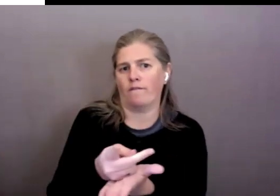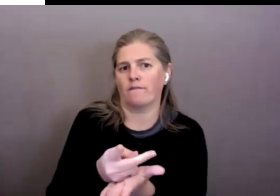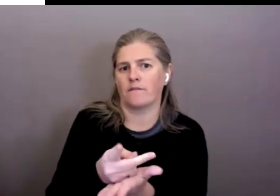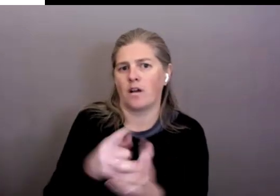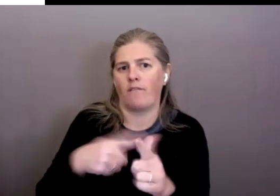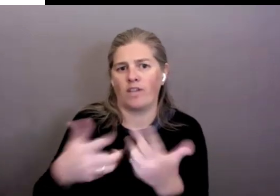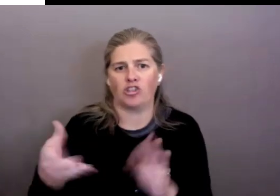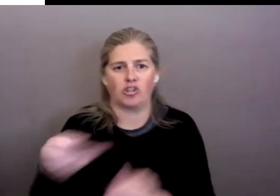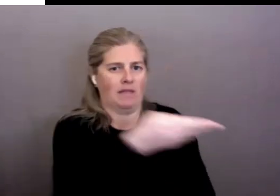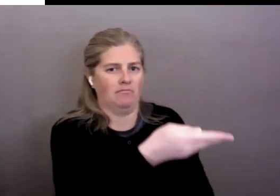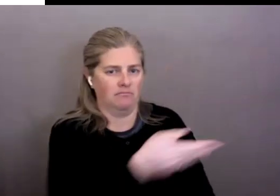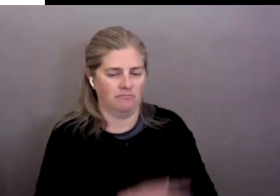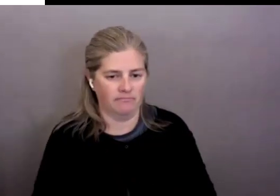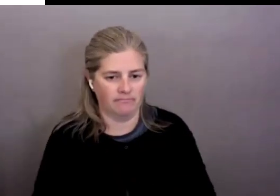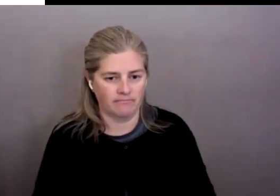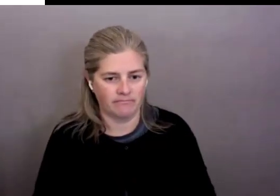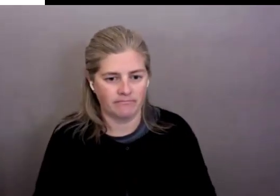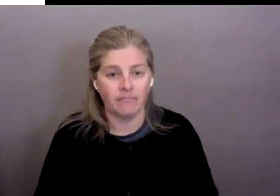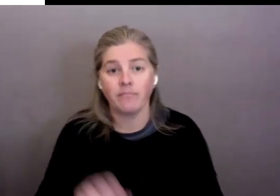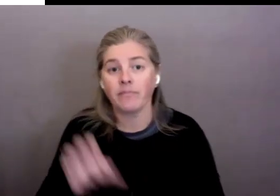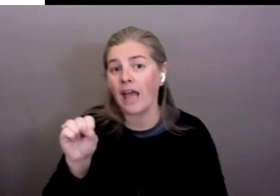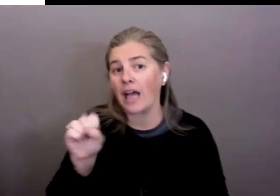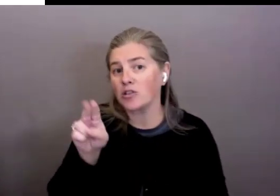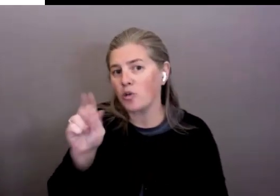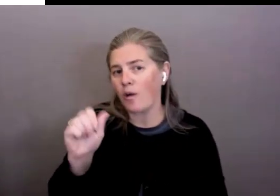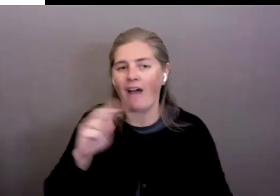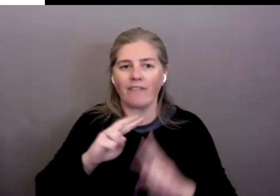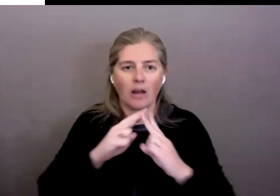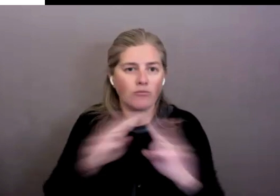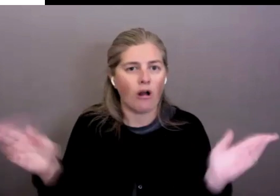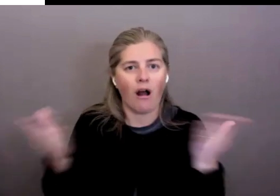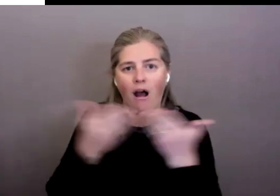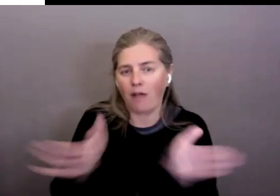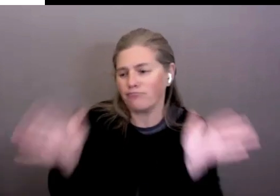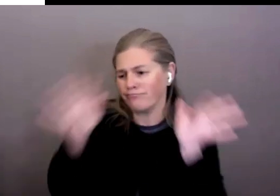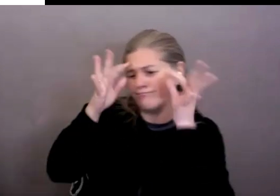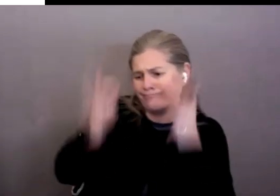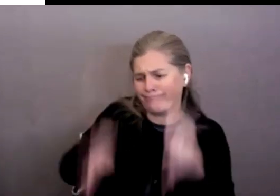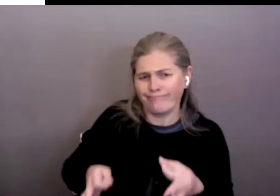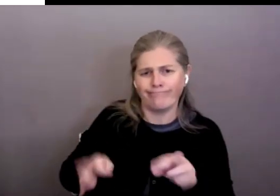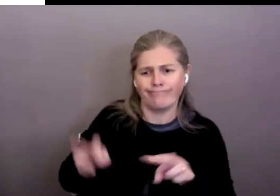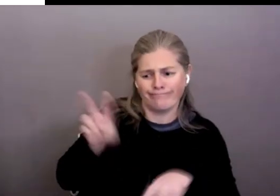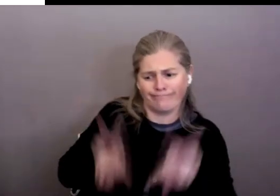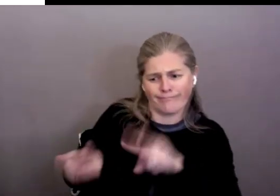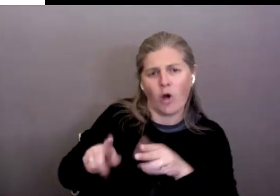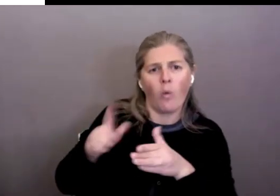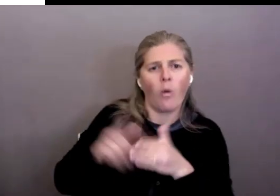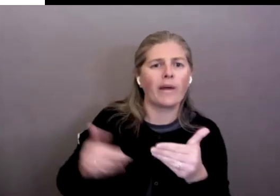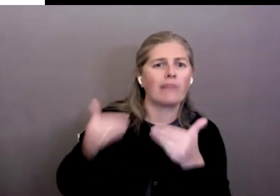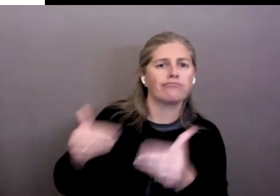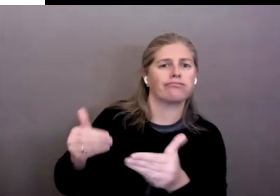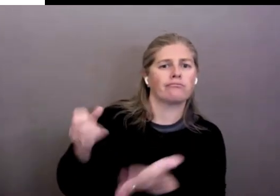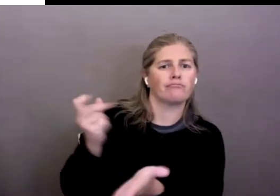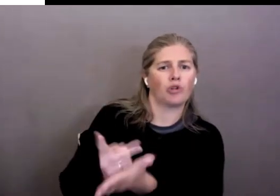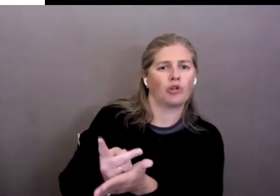submission. SUAs have very broad discretion here to determine what and whether to categorically approve different kinds of